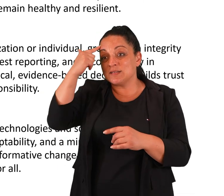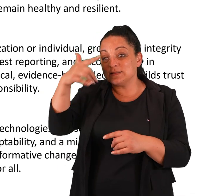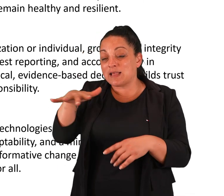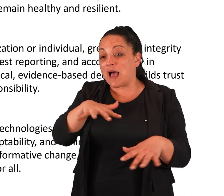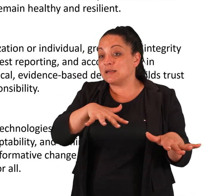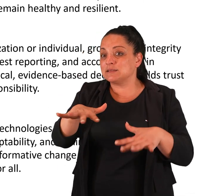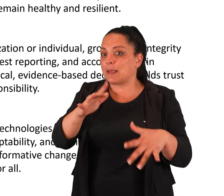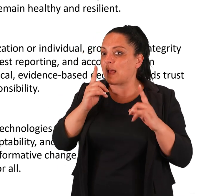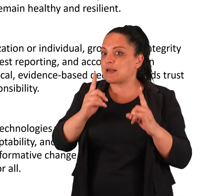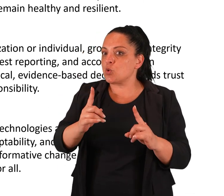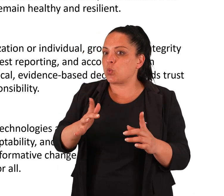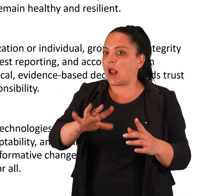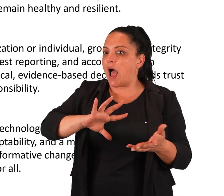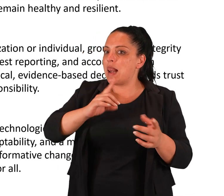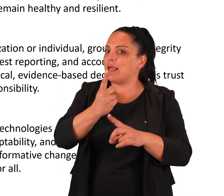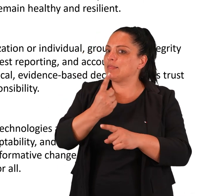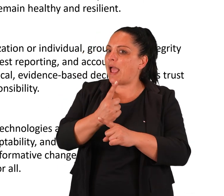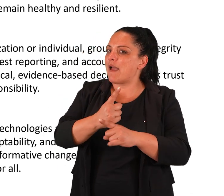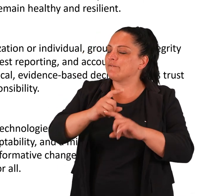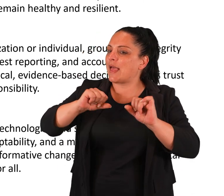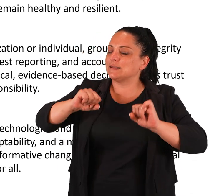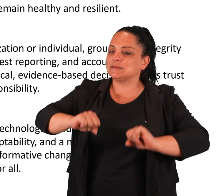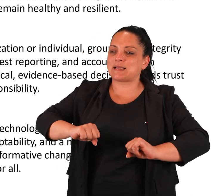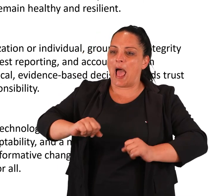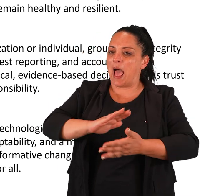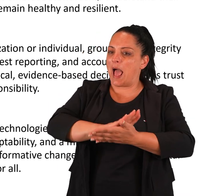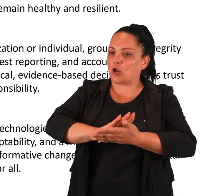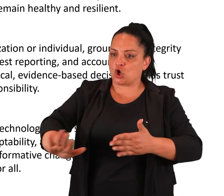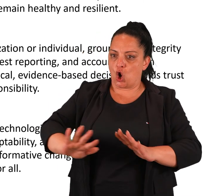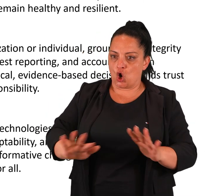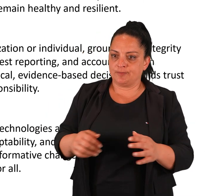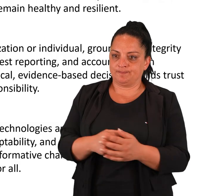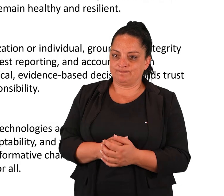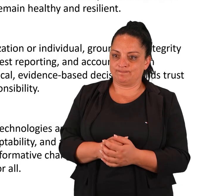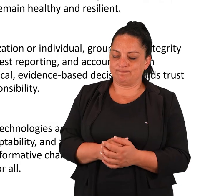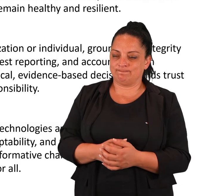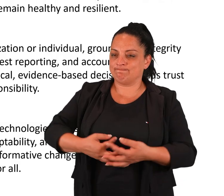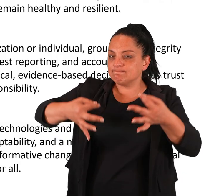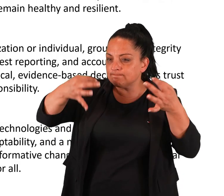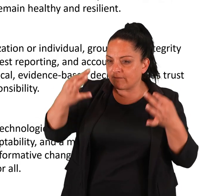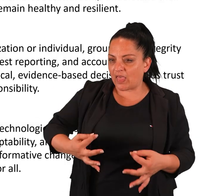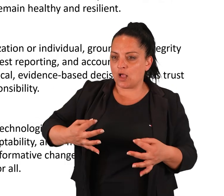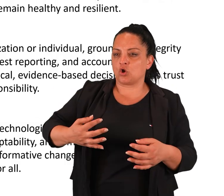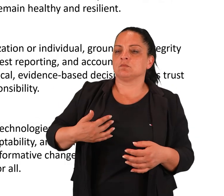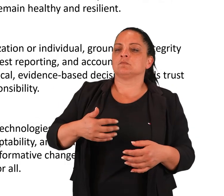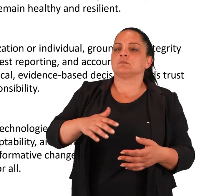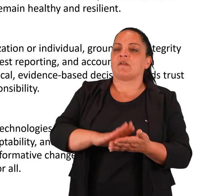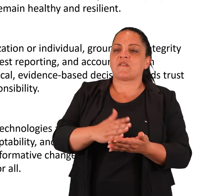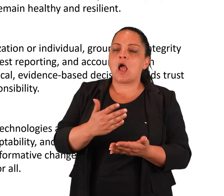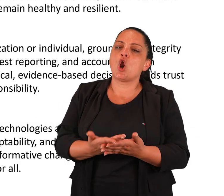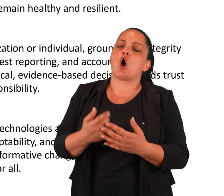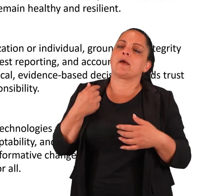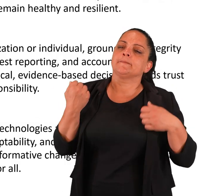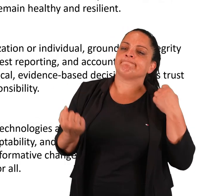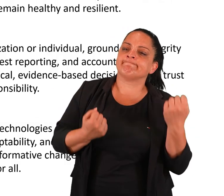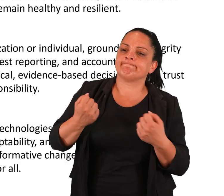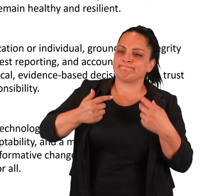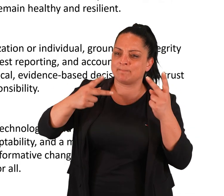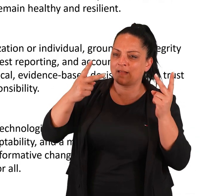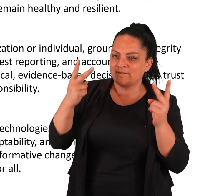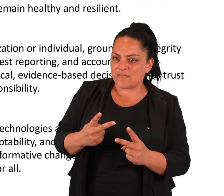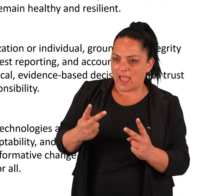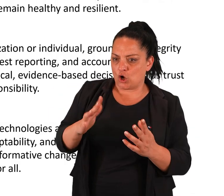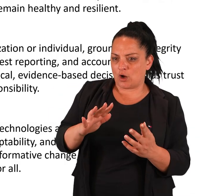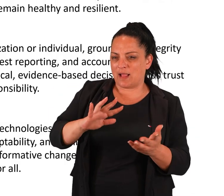and resilient. Then we have integrity and authenticity, which are essential values and